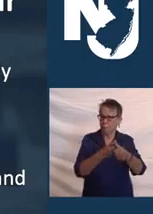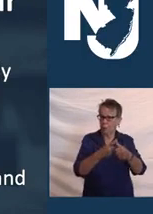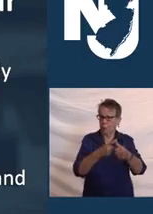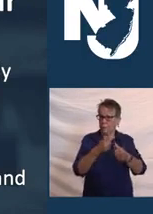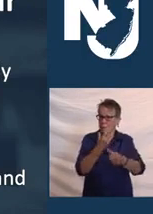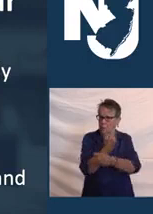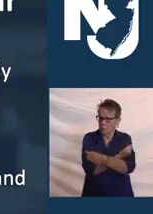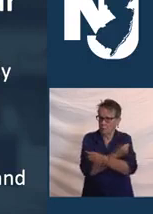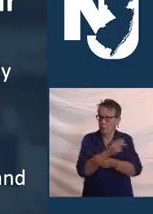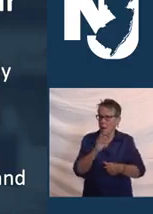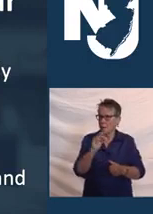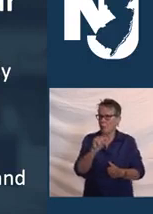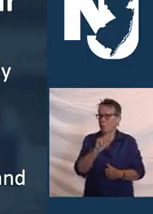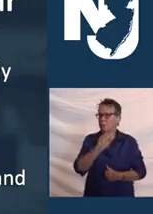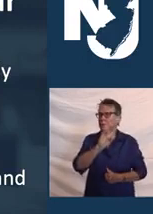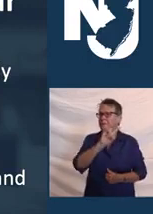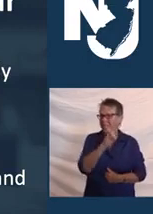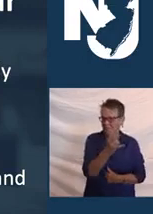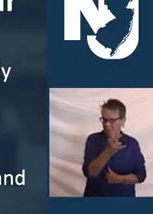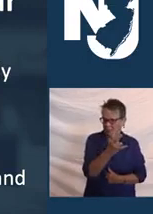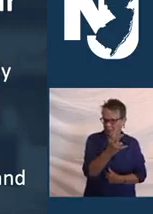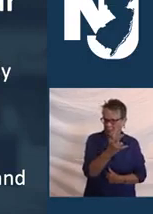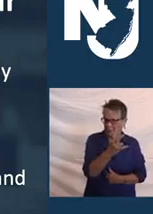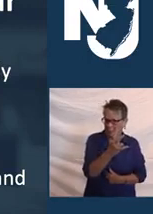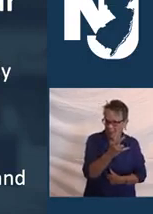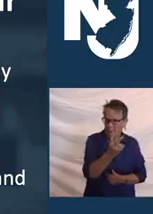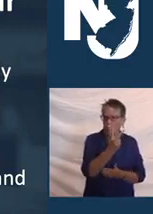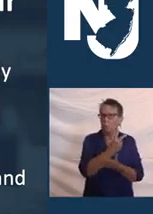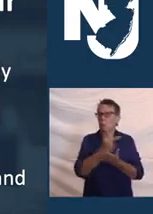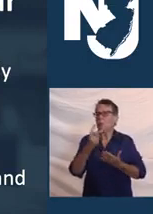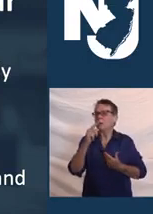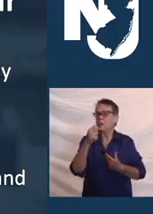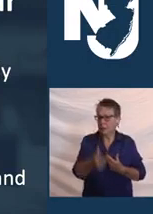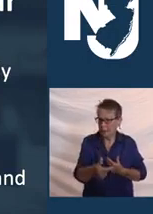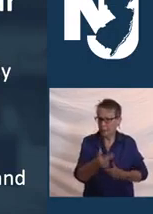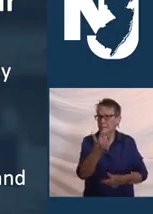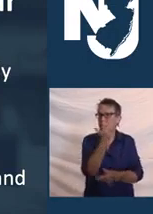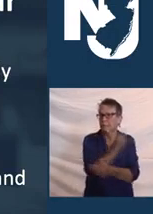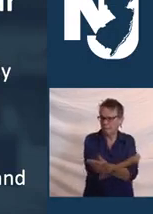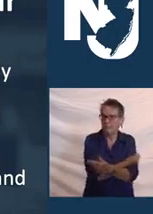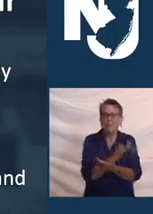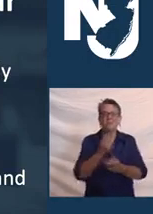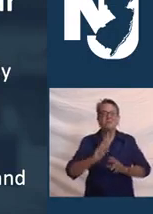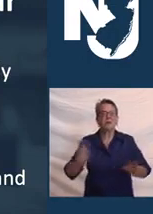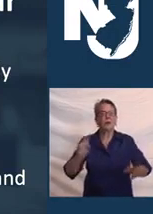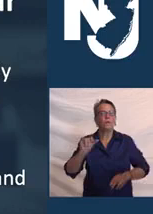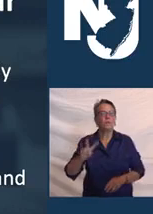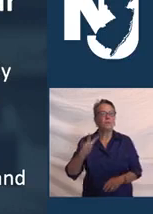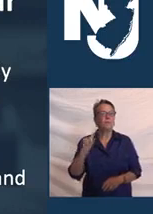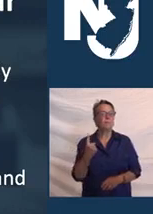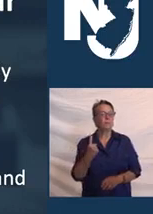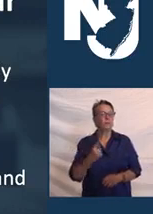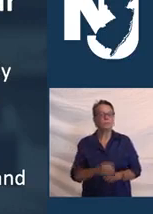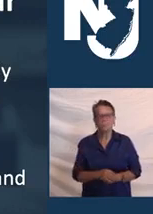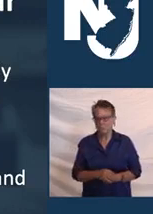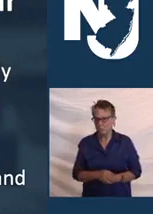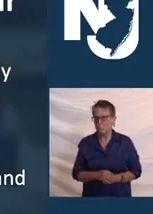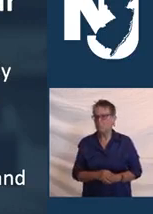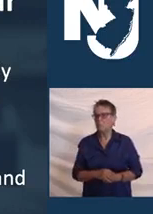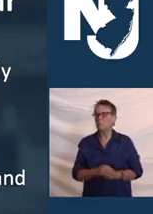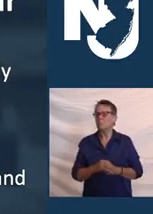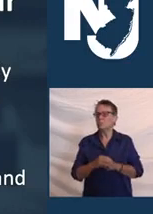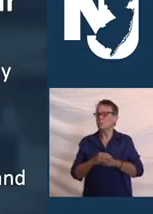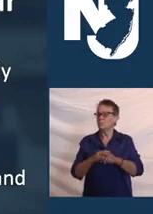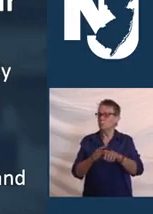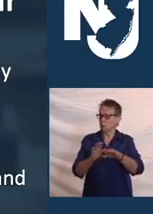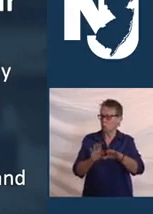policies in all child care facilities must mirror those in schools. As recommended by the CDC, all employees, all students and